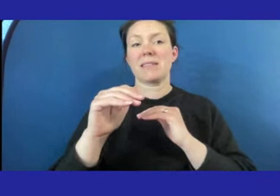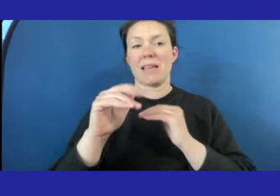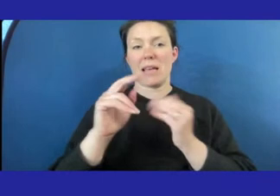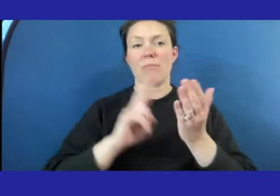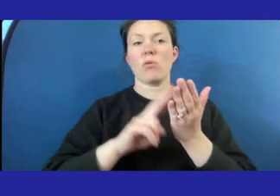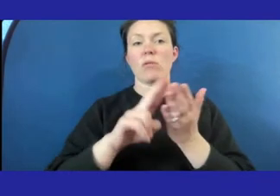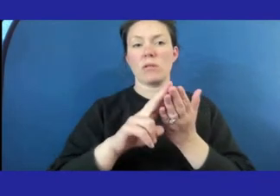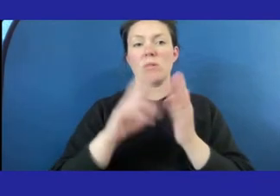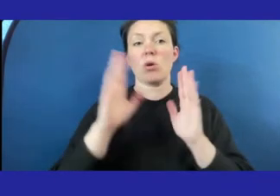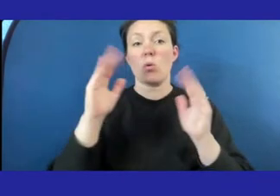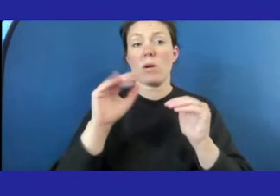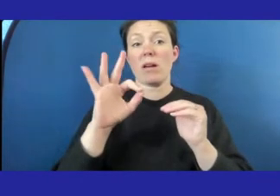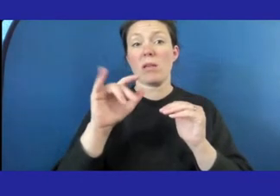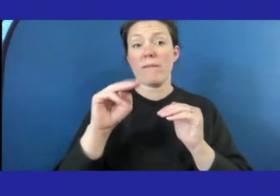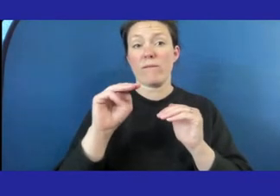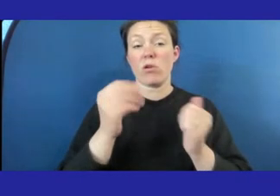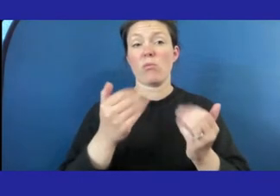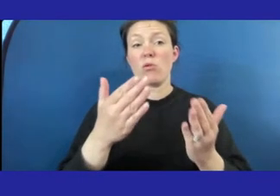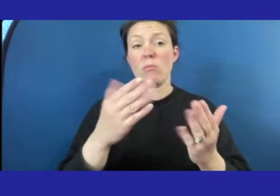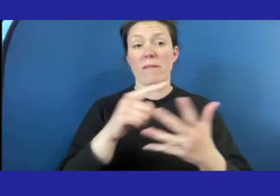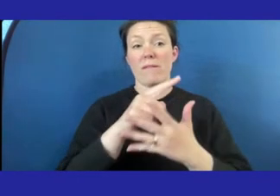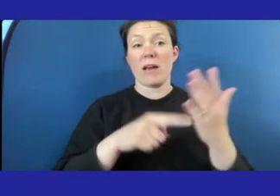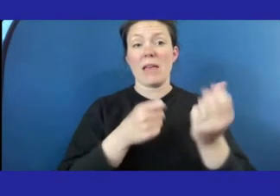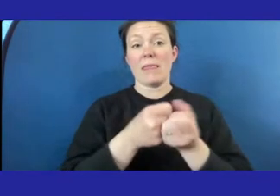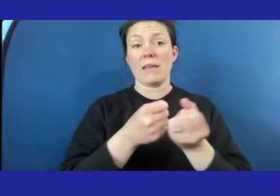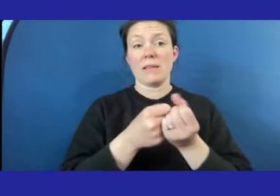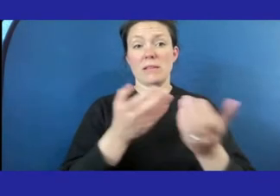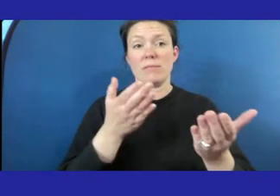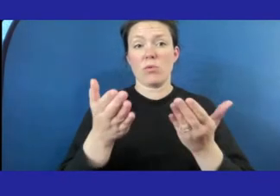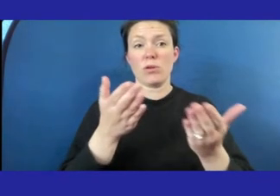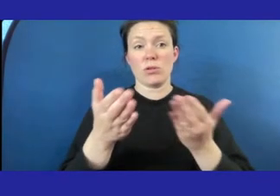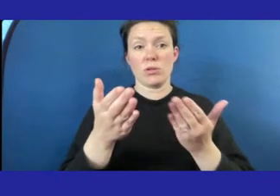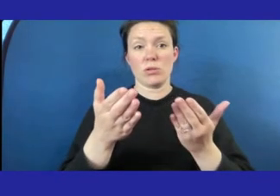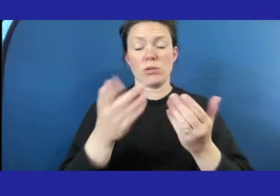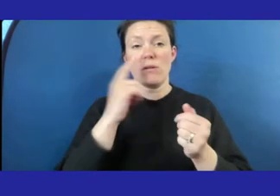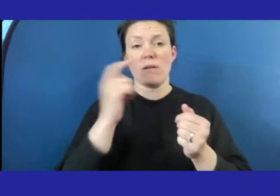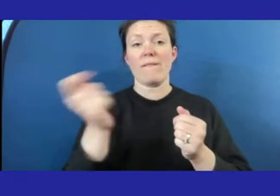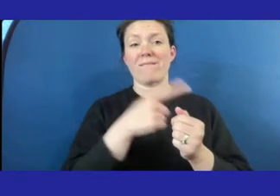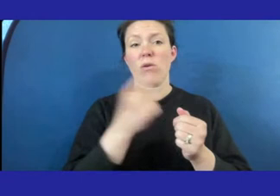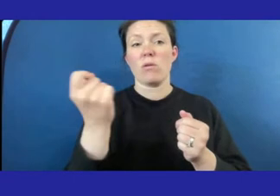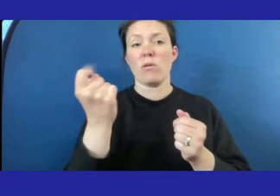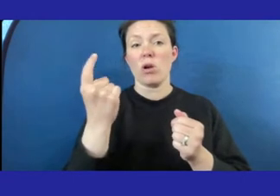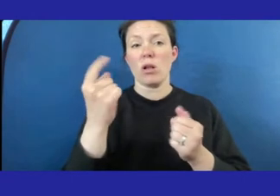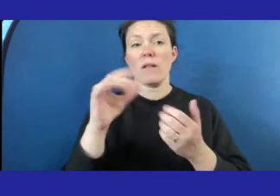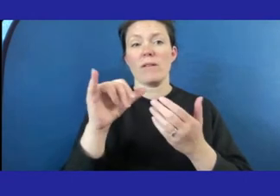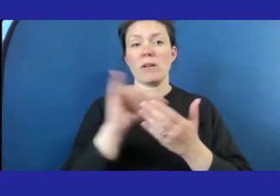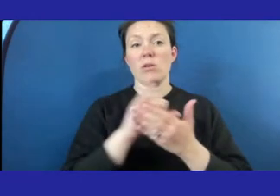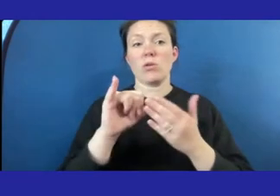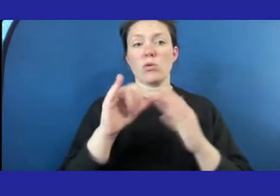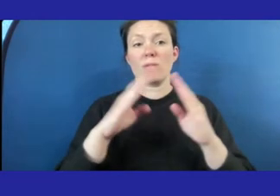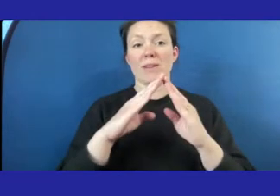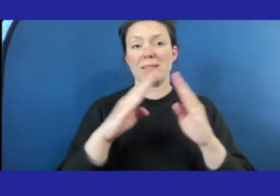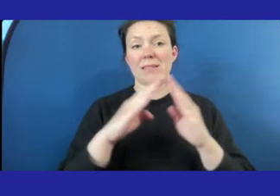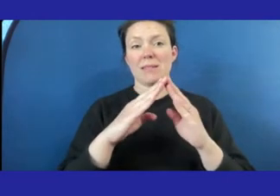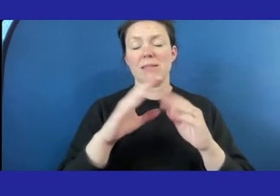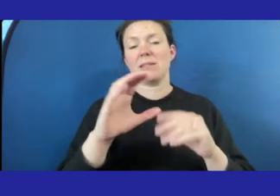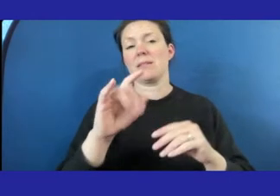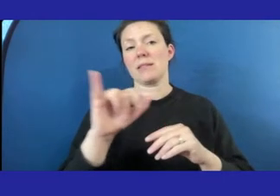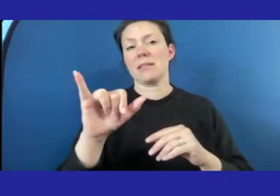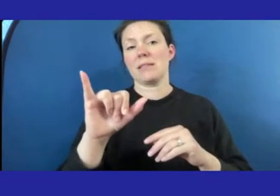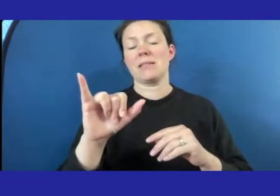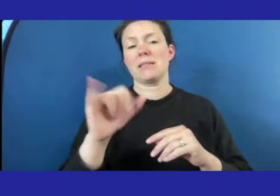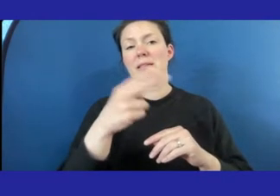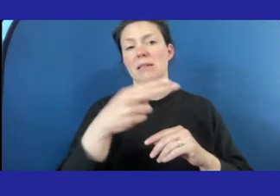is expected that the firm will provide these support services to all 11 New York City Health and Hospitals acute